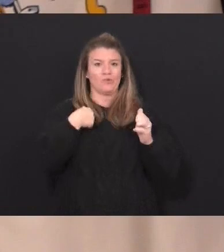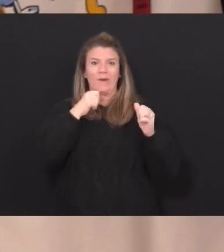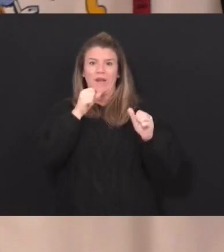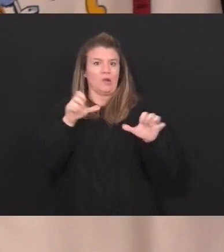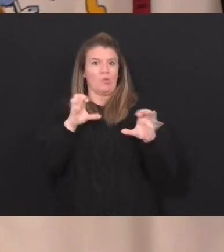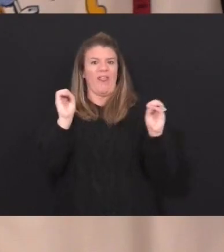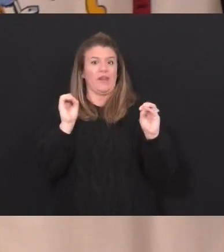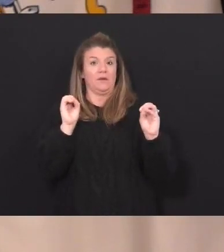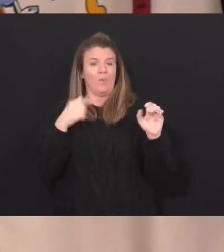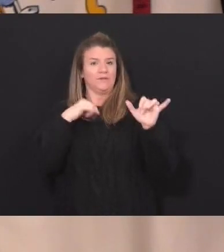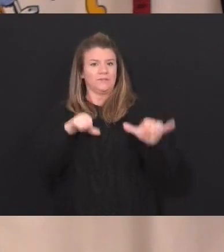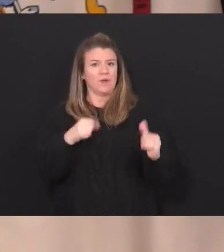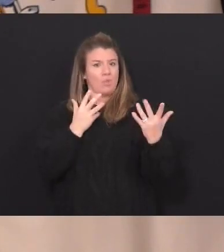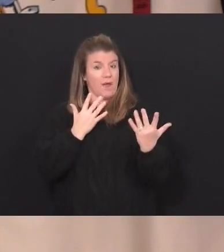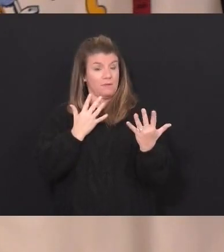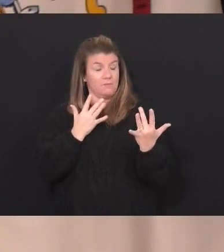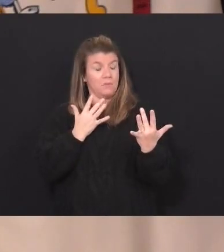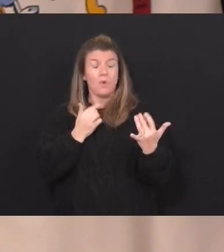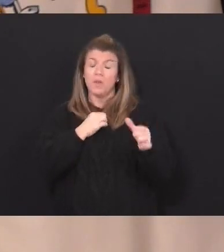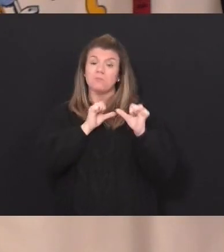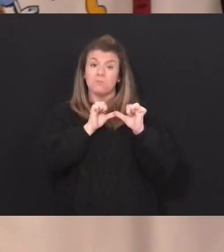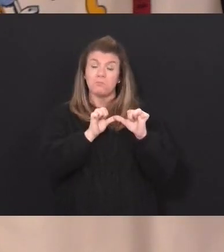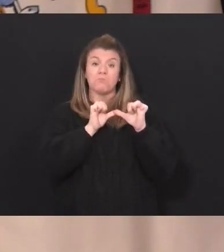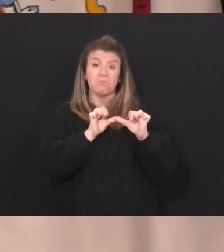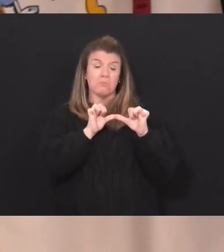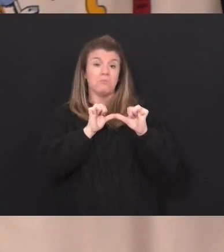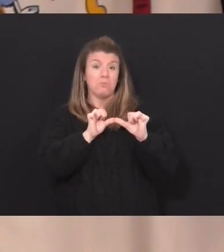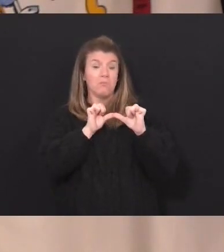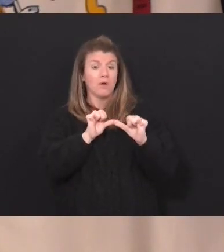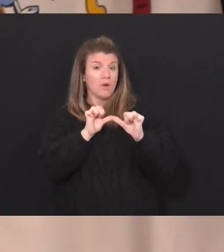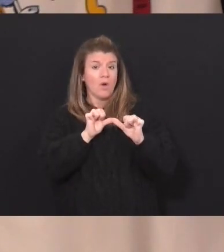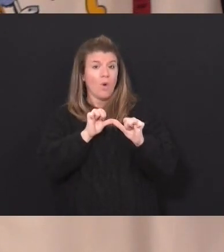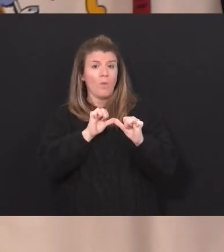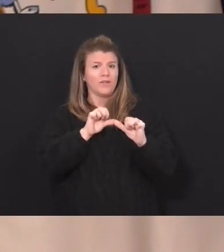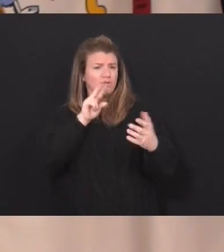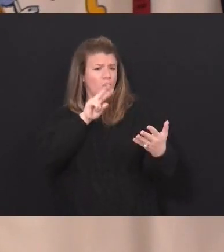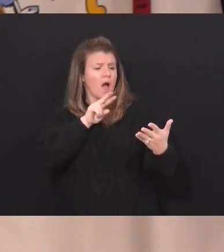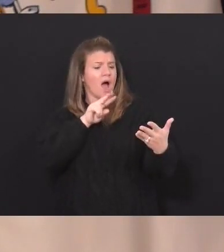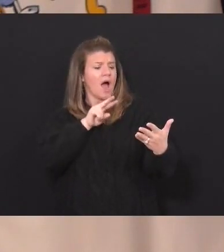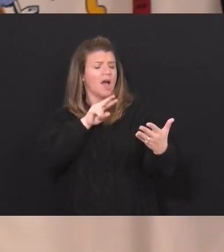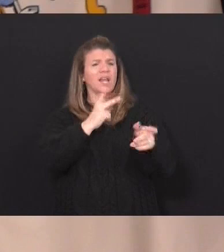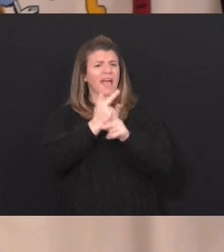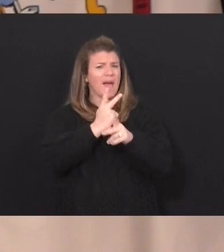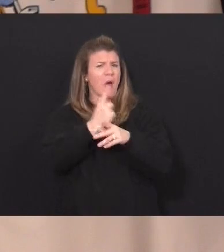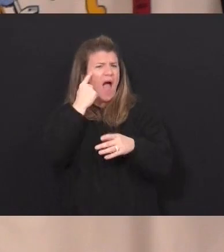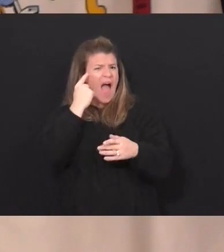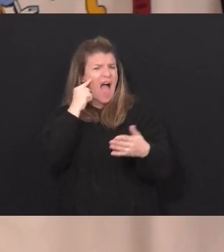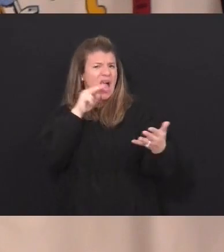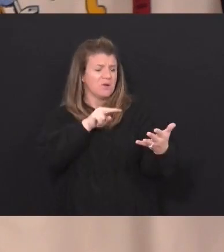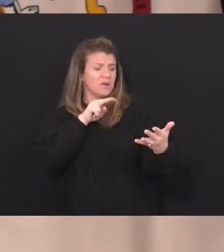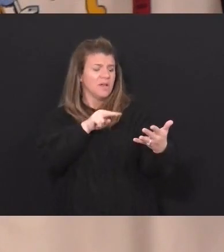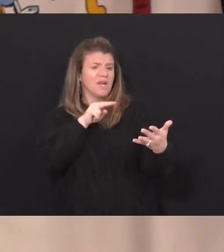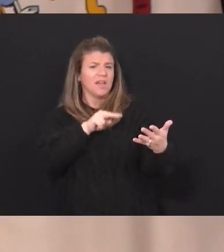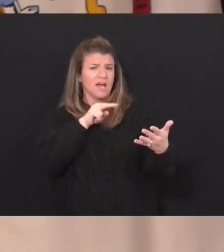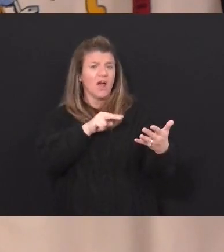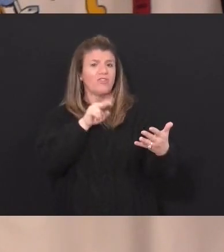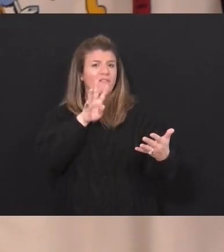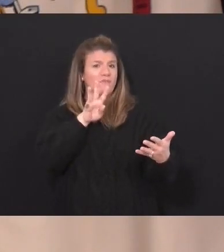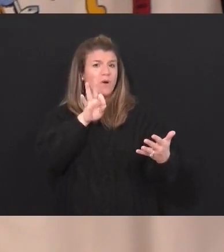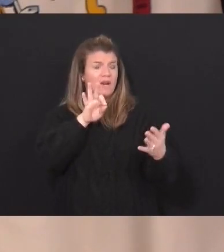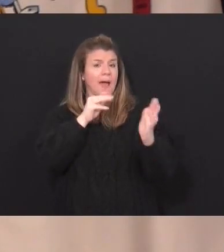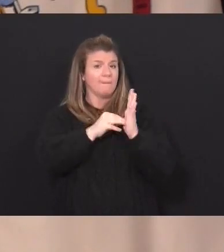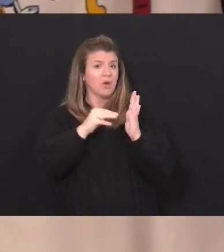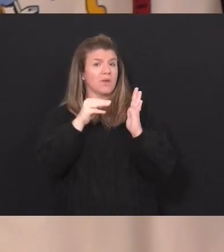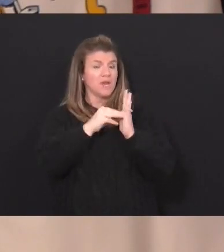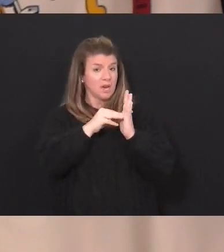we've made our way, we just kind of plodded along, and we cut into that 49 million, and we cut into